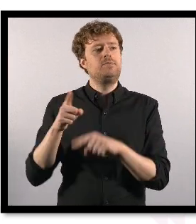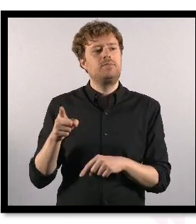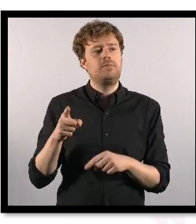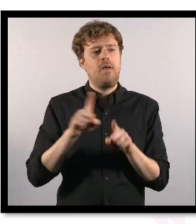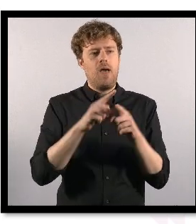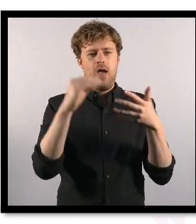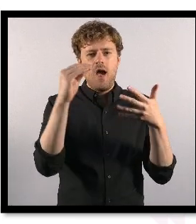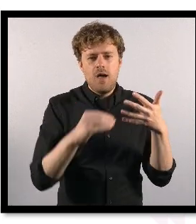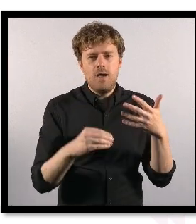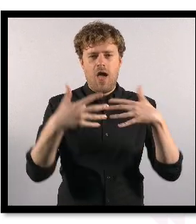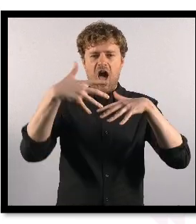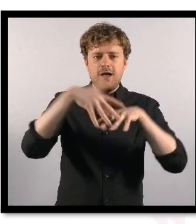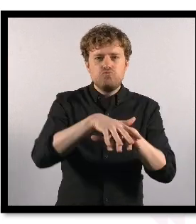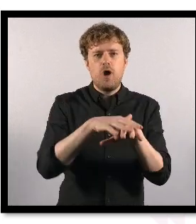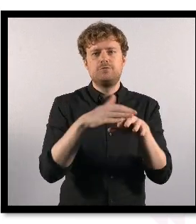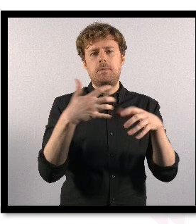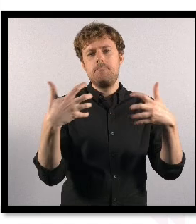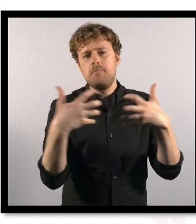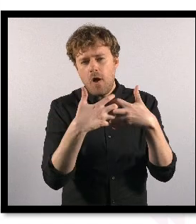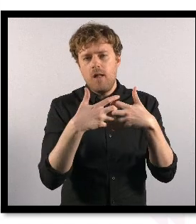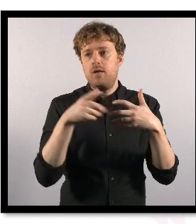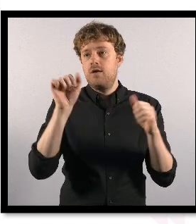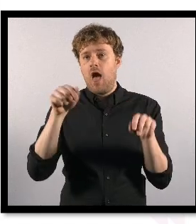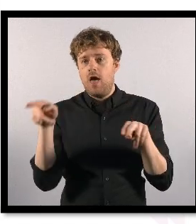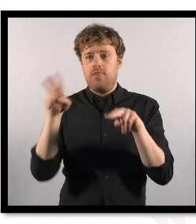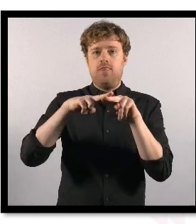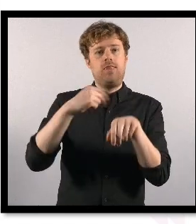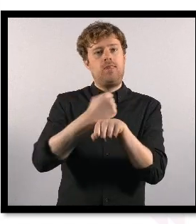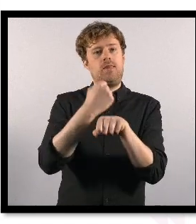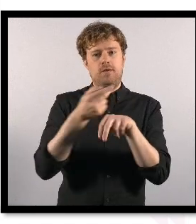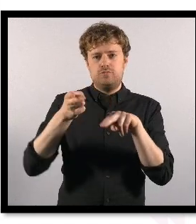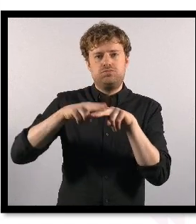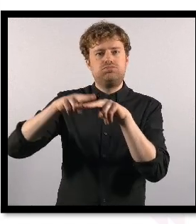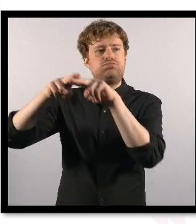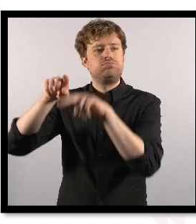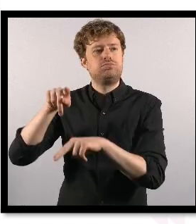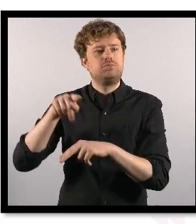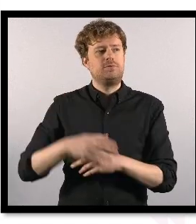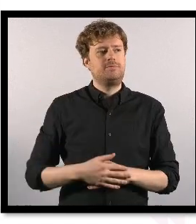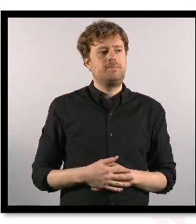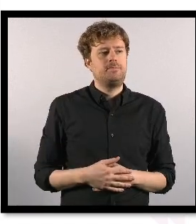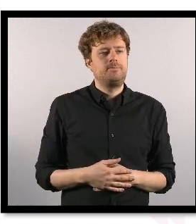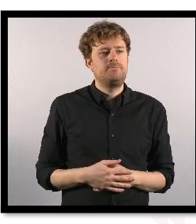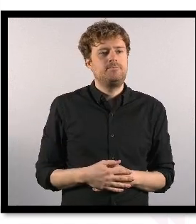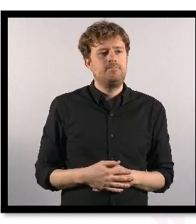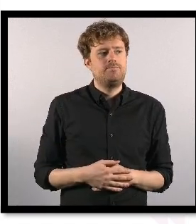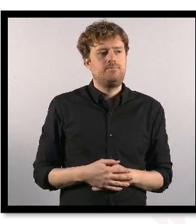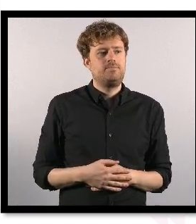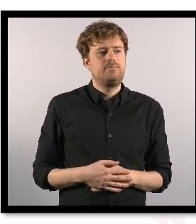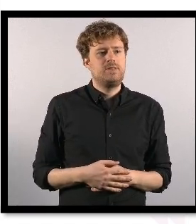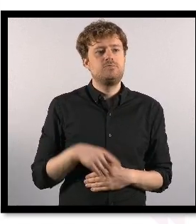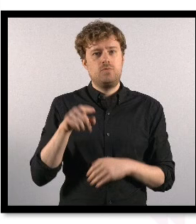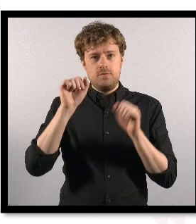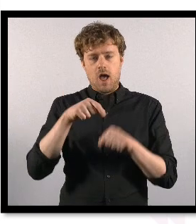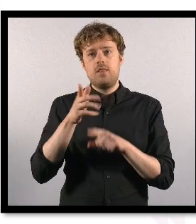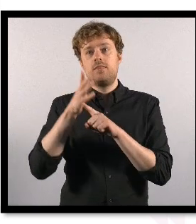platform requirements. I think for me, if I look back to the sort of 10 years of history, if you remember at the beginning